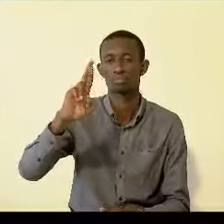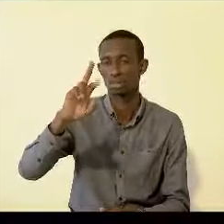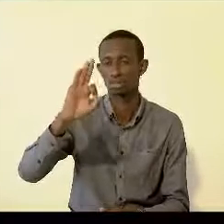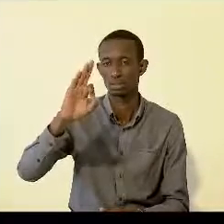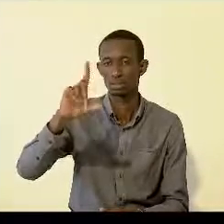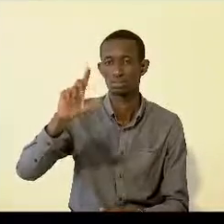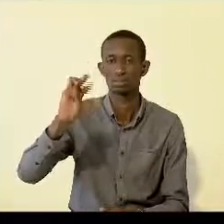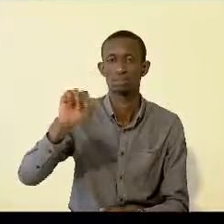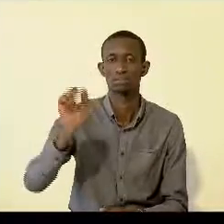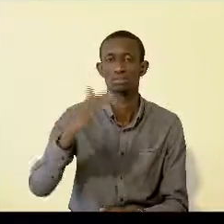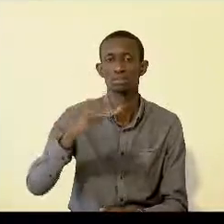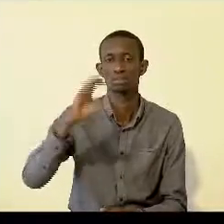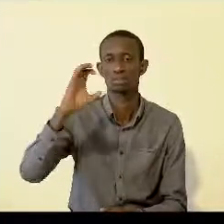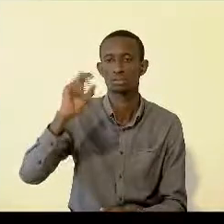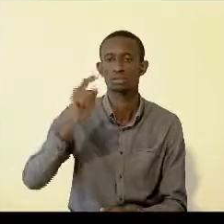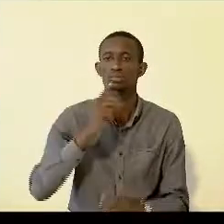like.